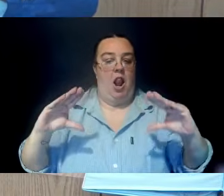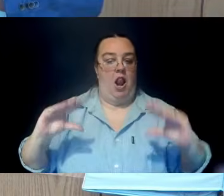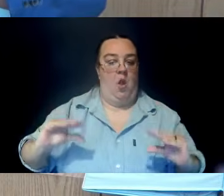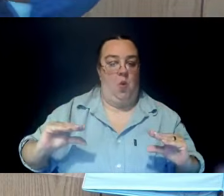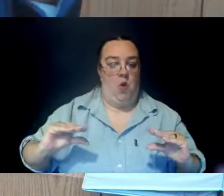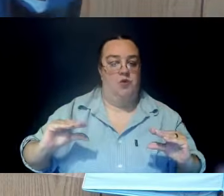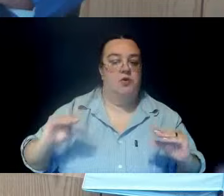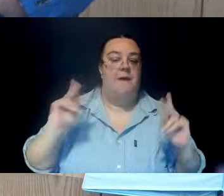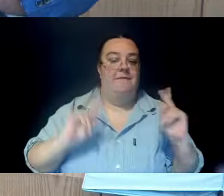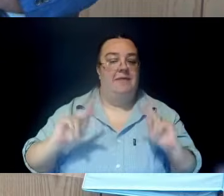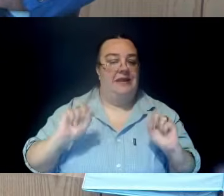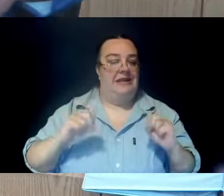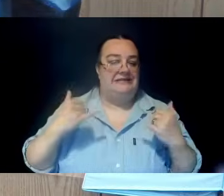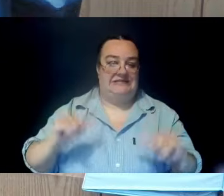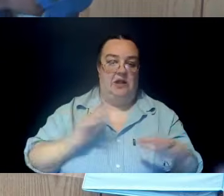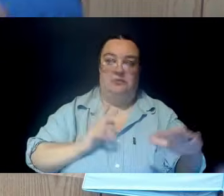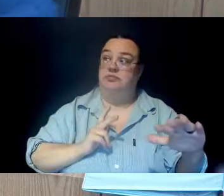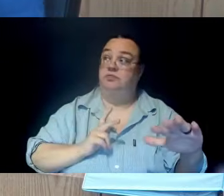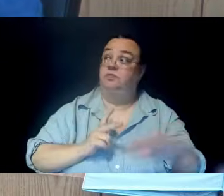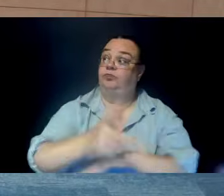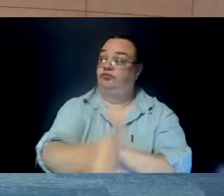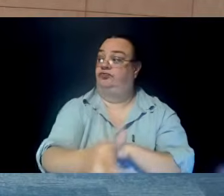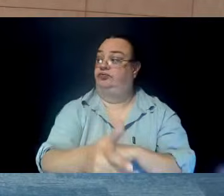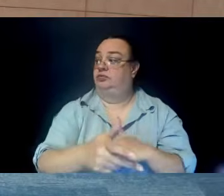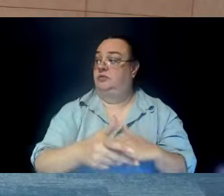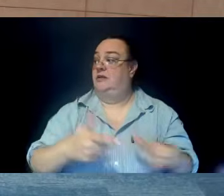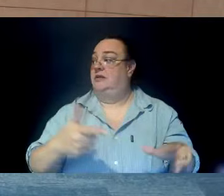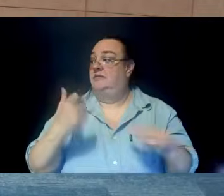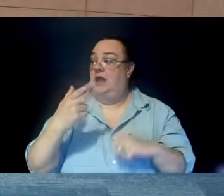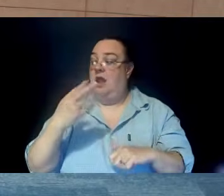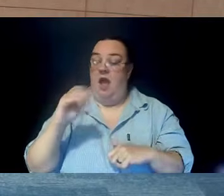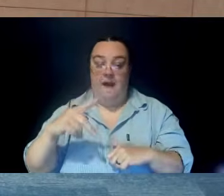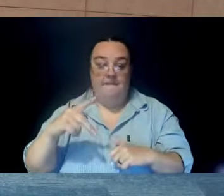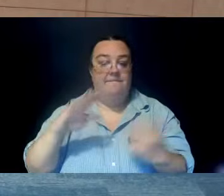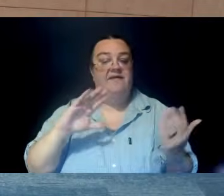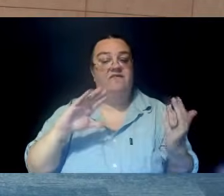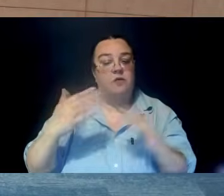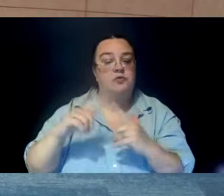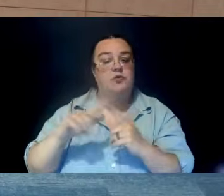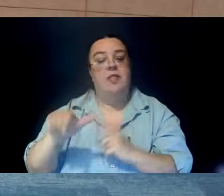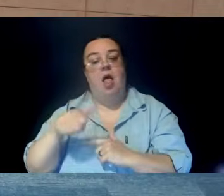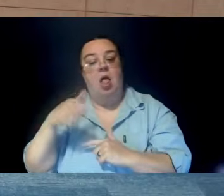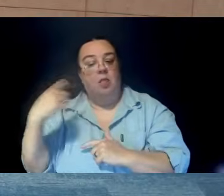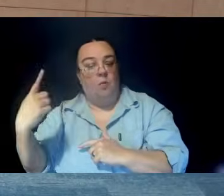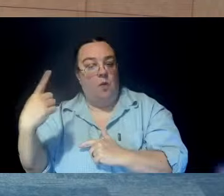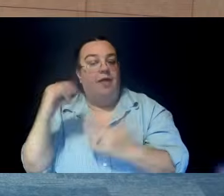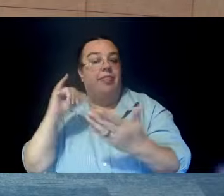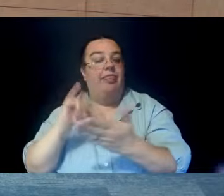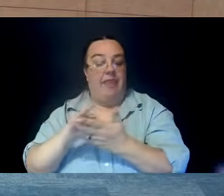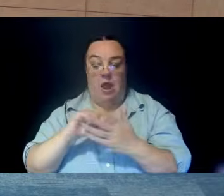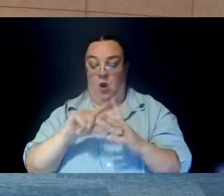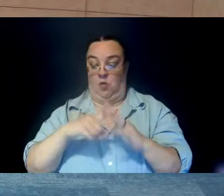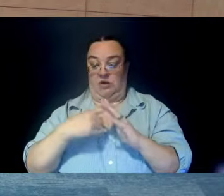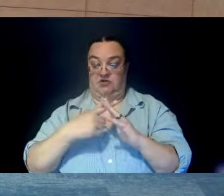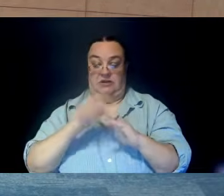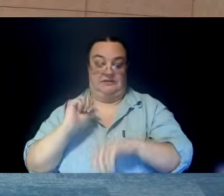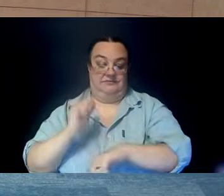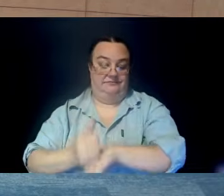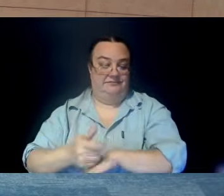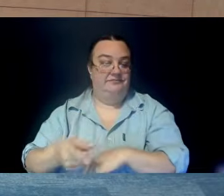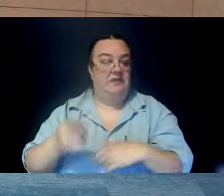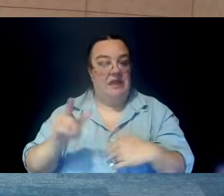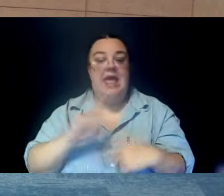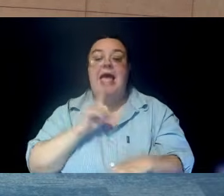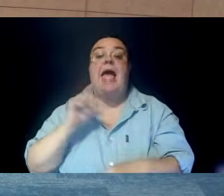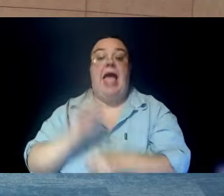can now still just run over the speed hump versus the other one that was put there originally. You have to actually have to